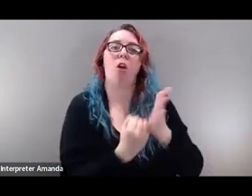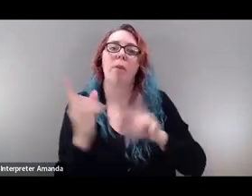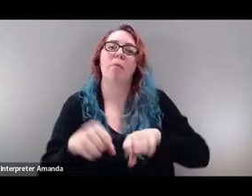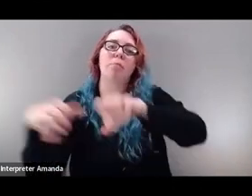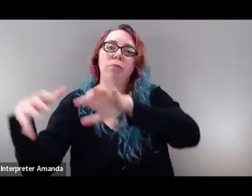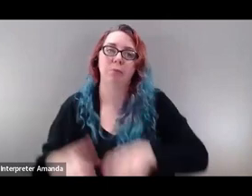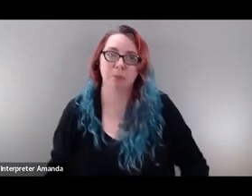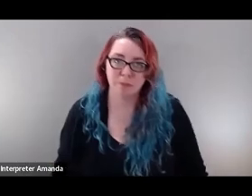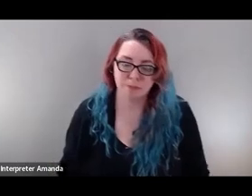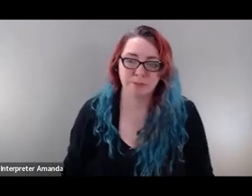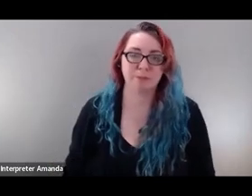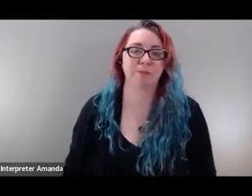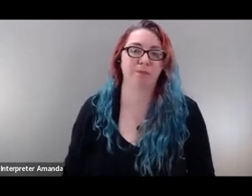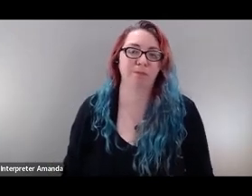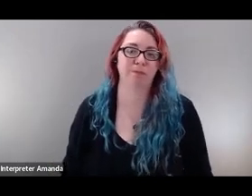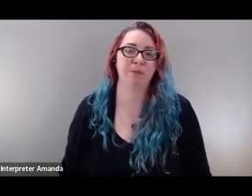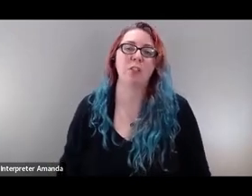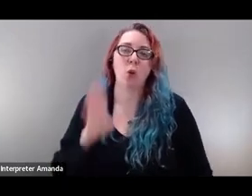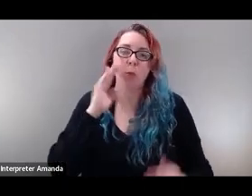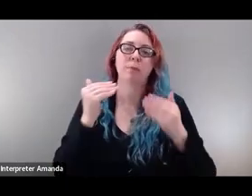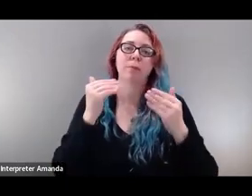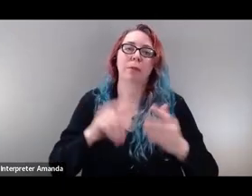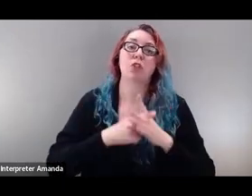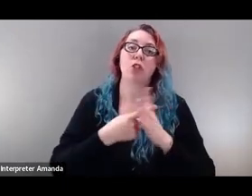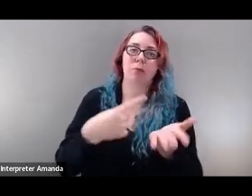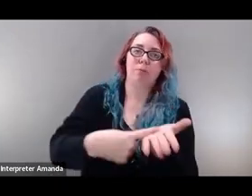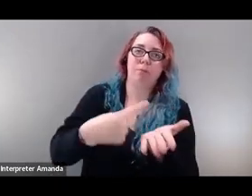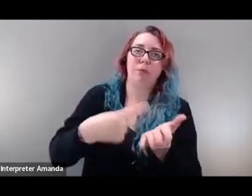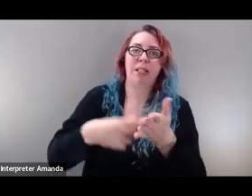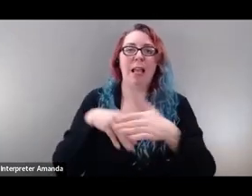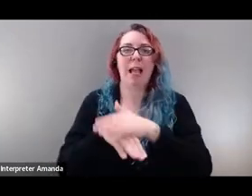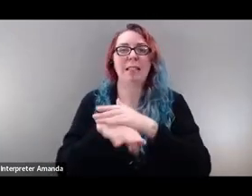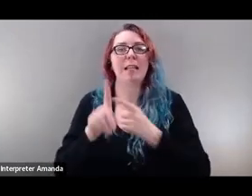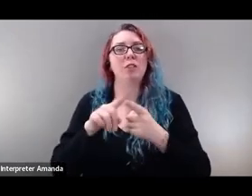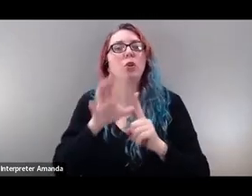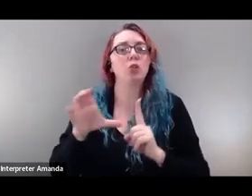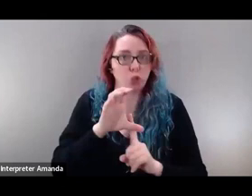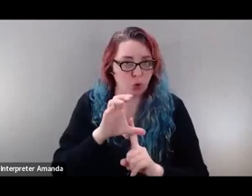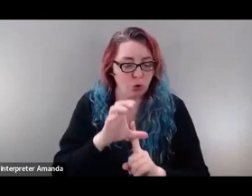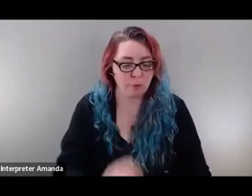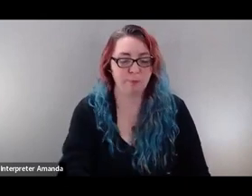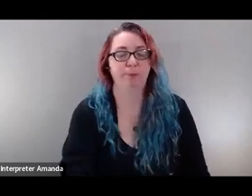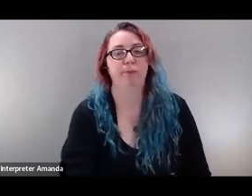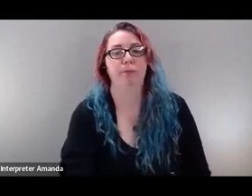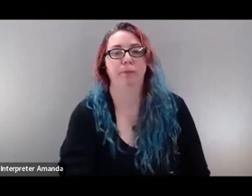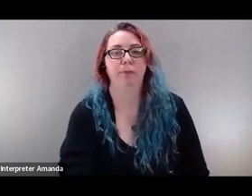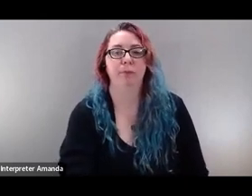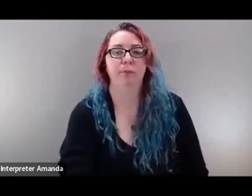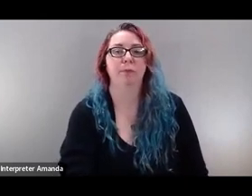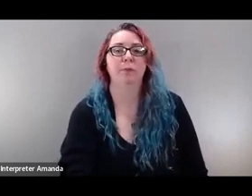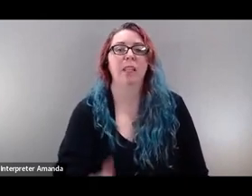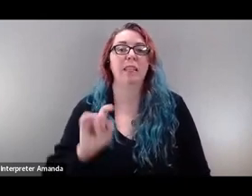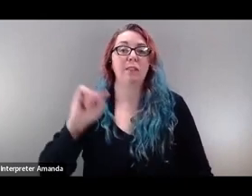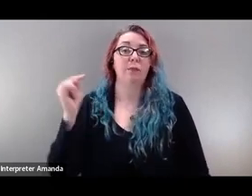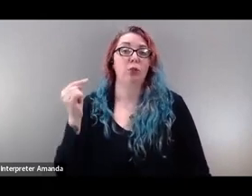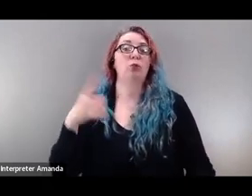the discussion area all about access to culture. So this is a discussion area that recognizes that art and culture is